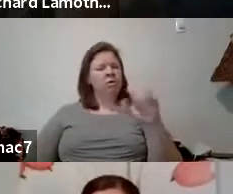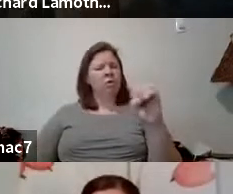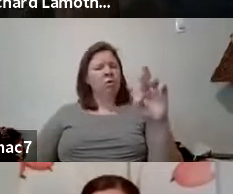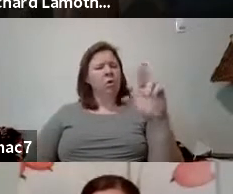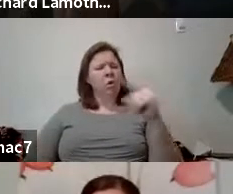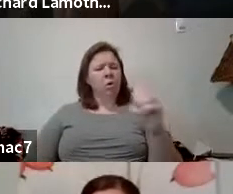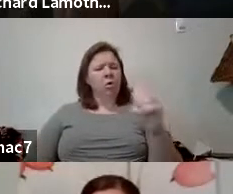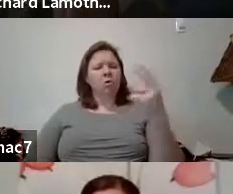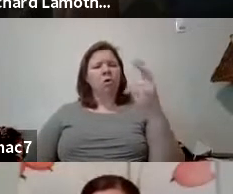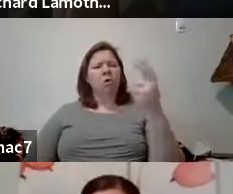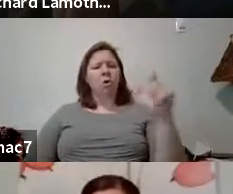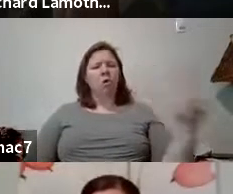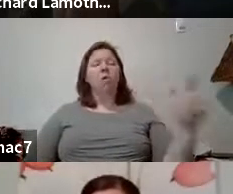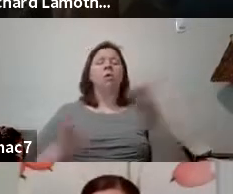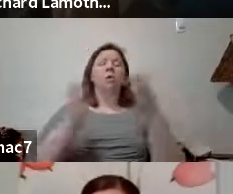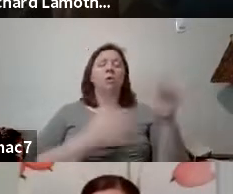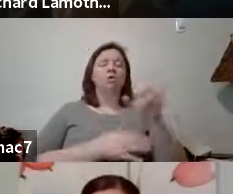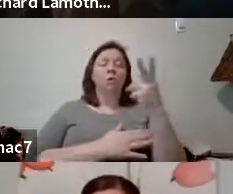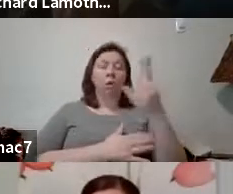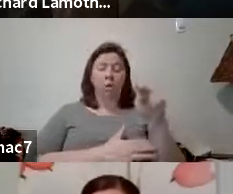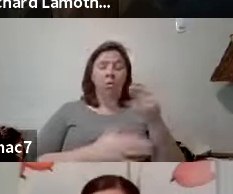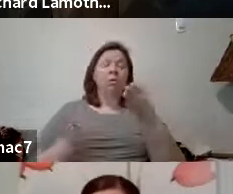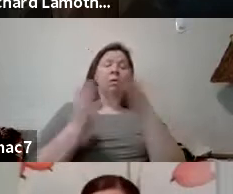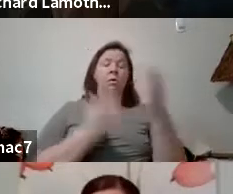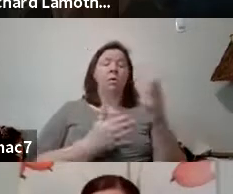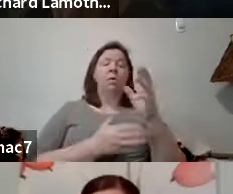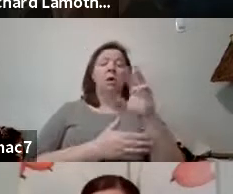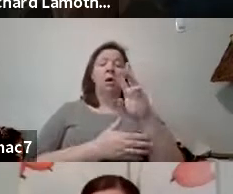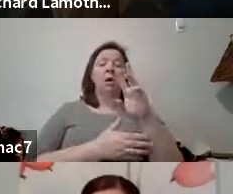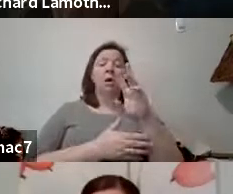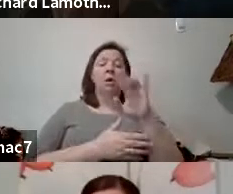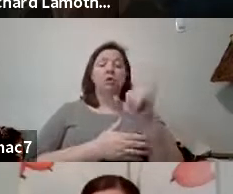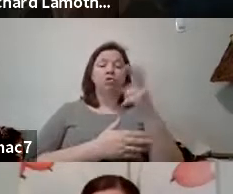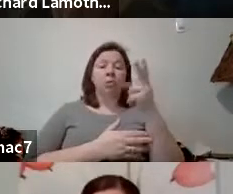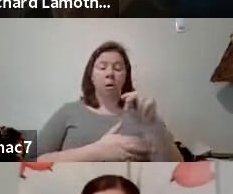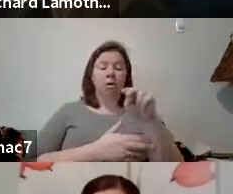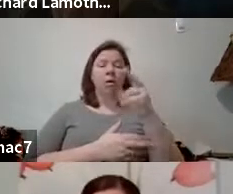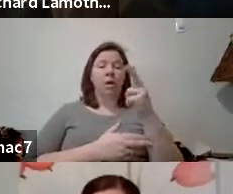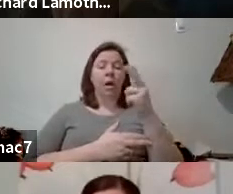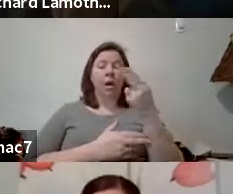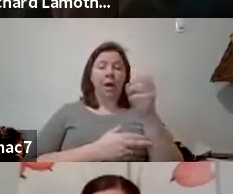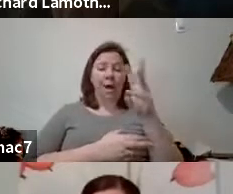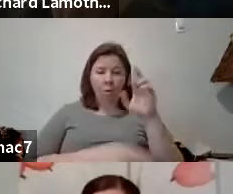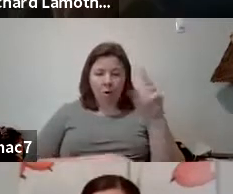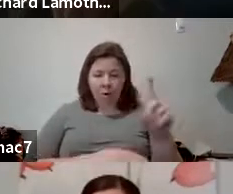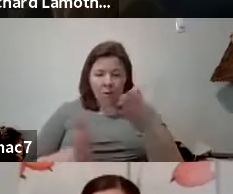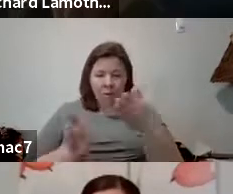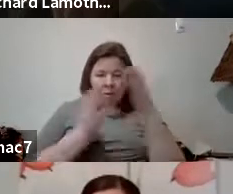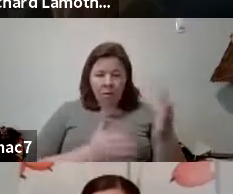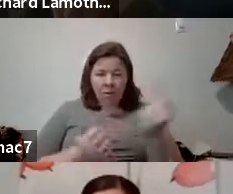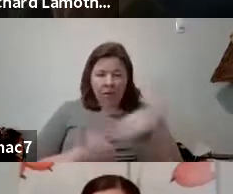the USA, Tommy Hauer, Eric Kelso, Gustav Smith, welcome.